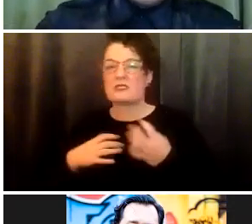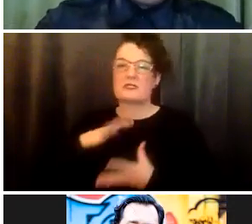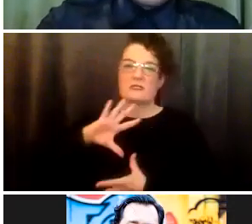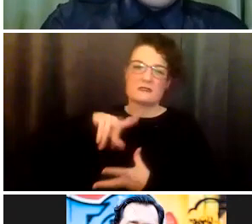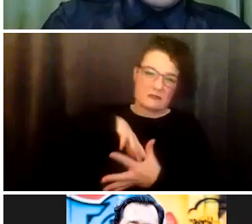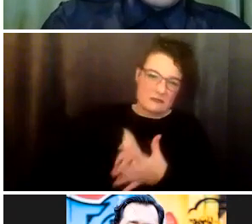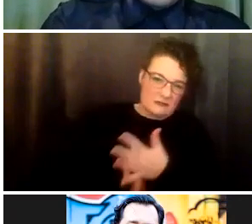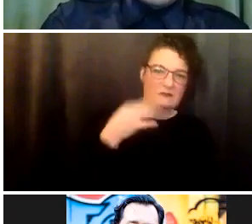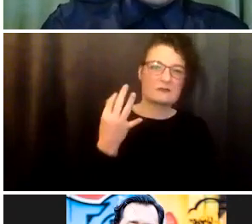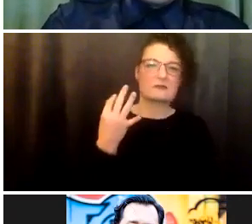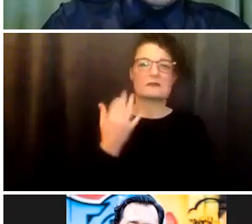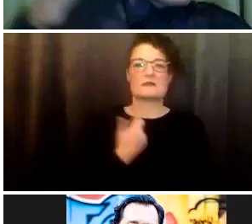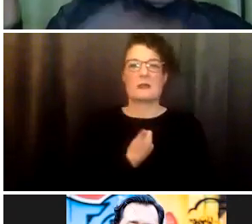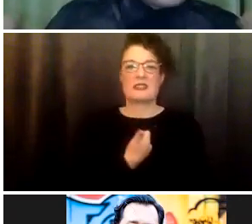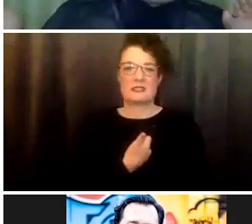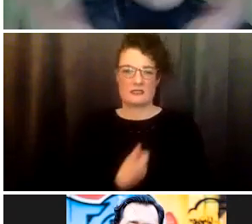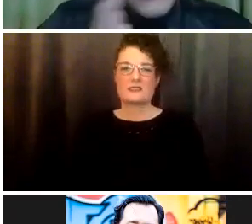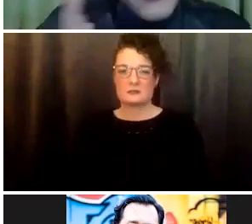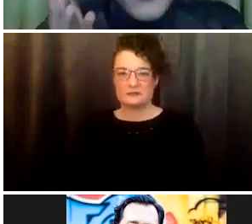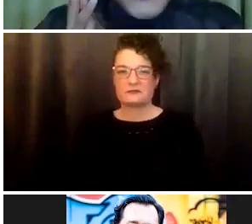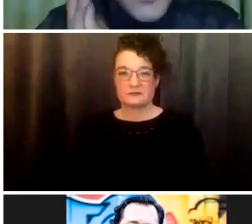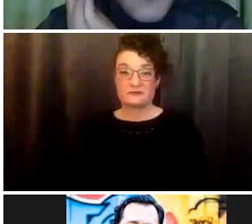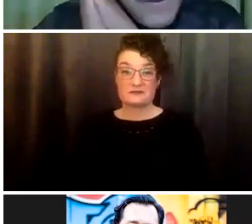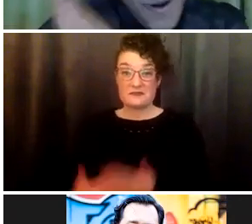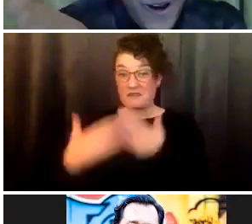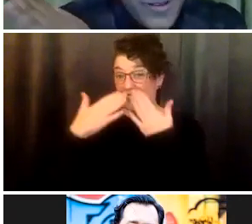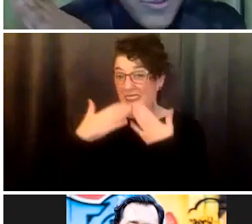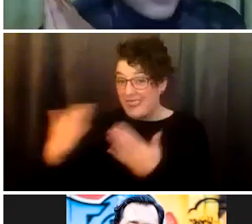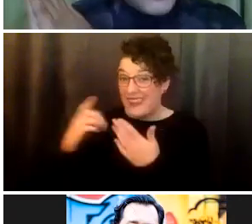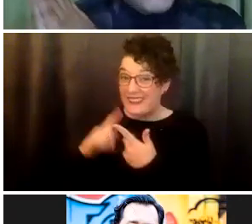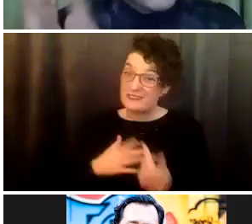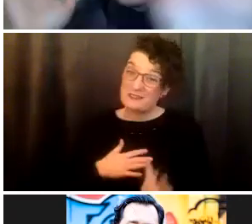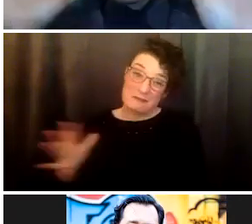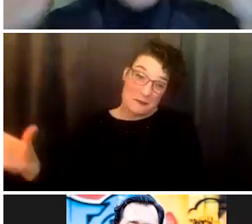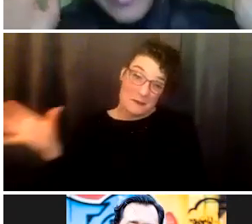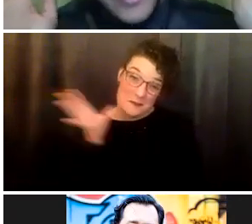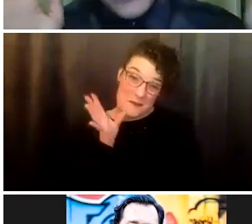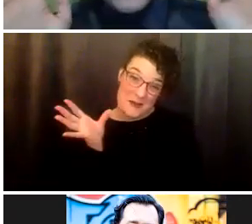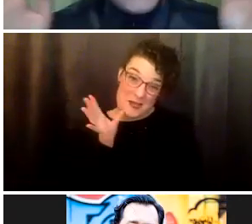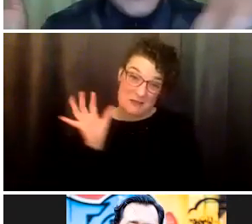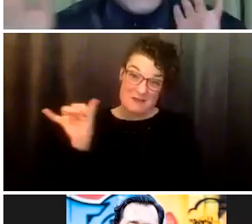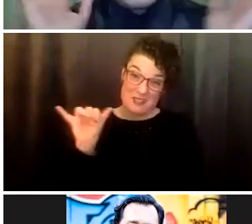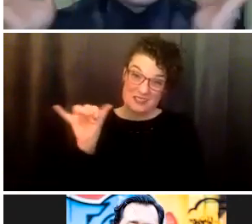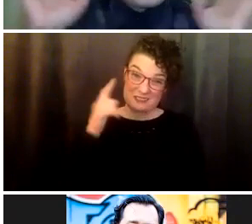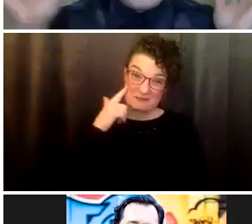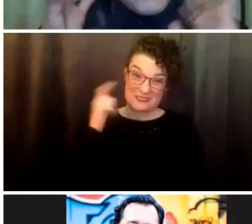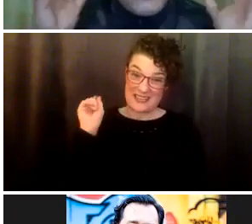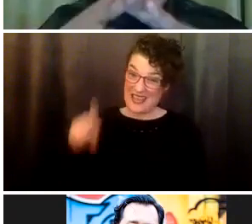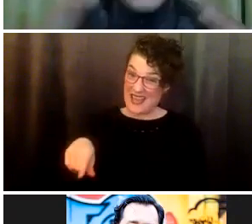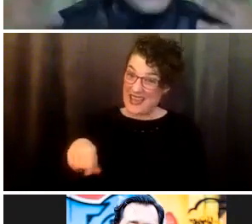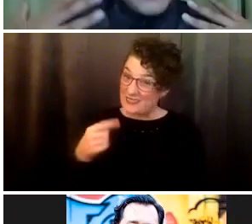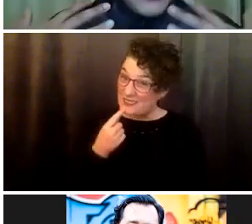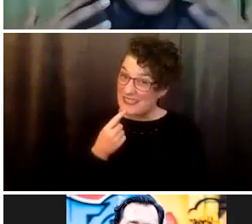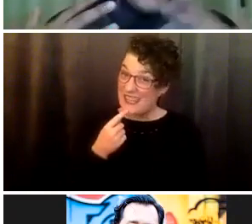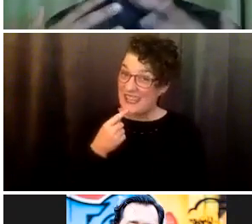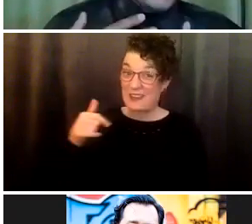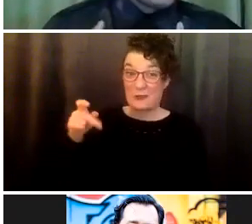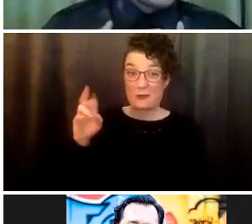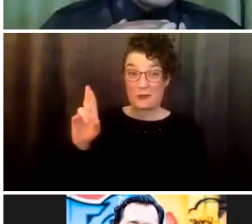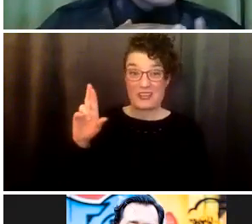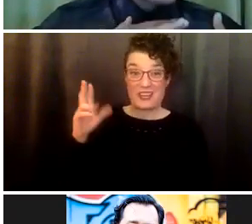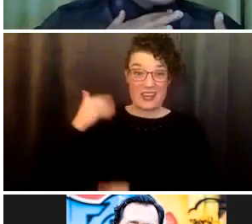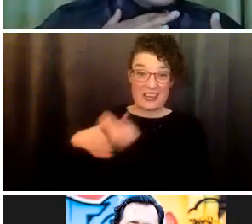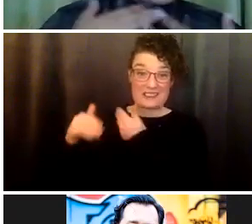finding that. So, and thank you to my mom also, because I have to say this queer ancestor